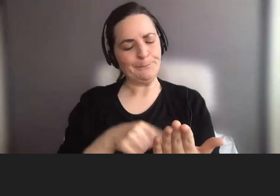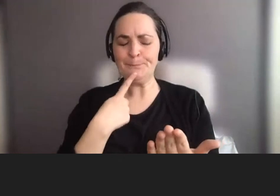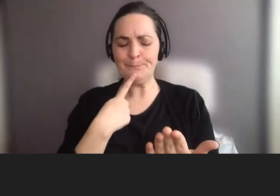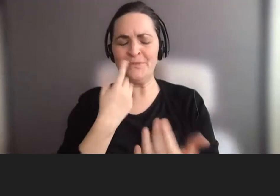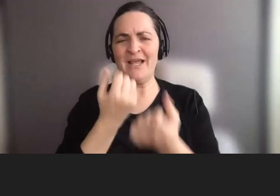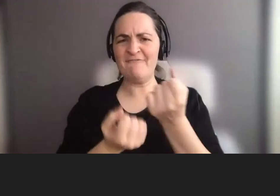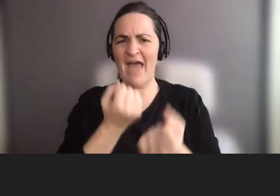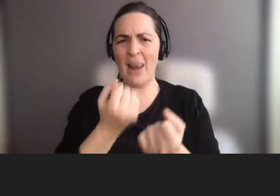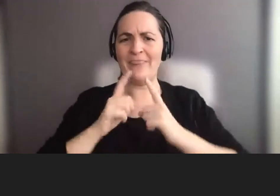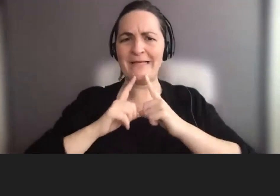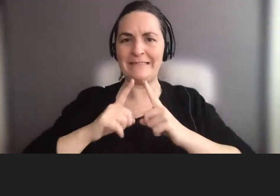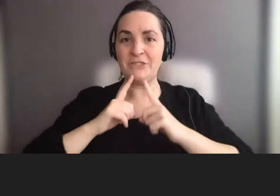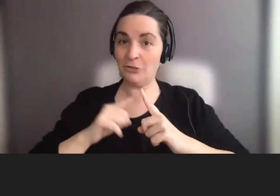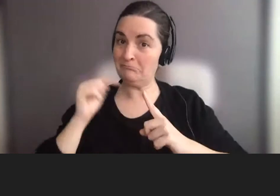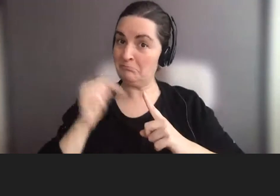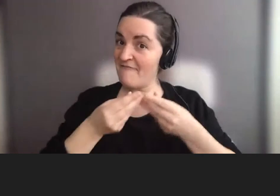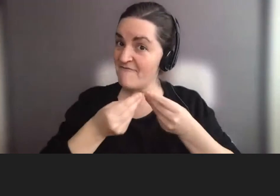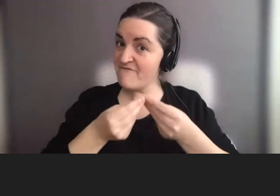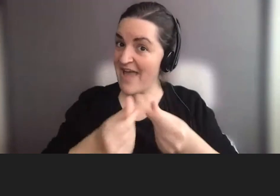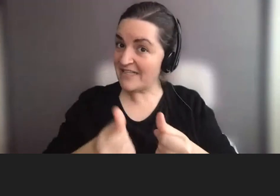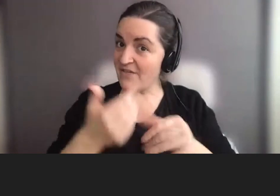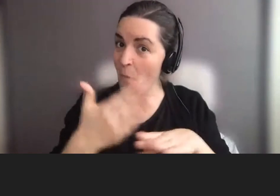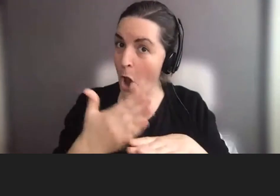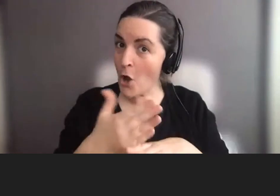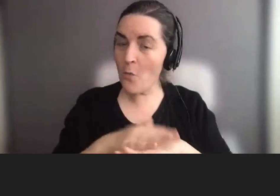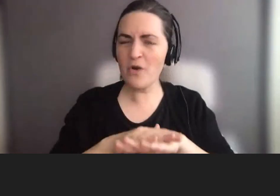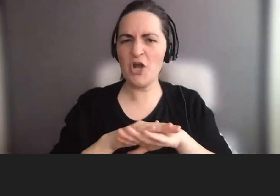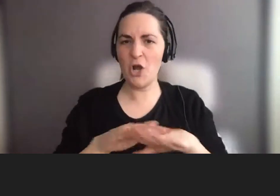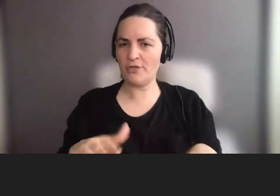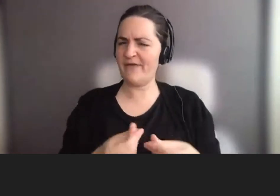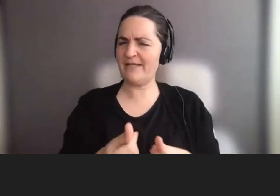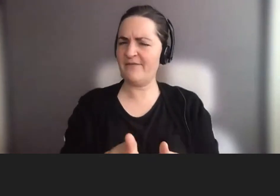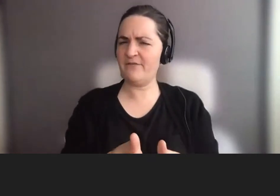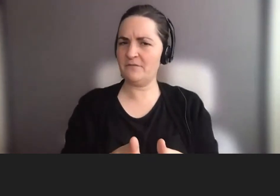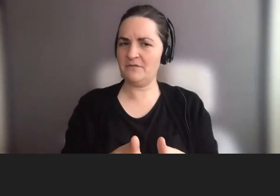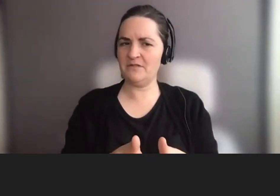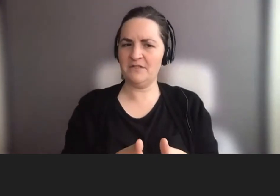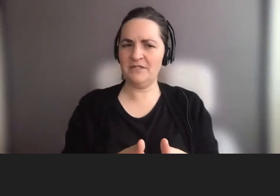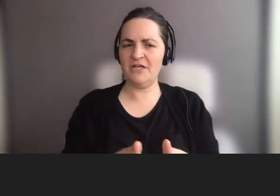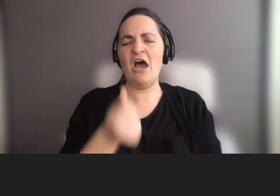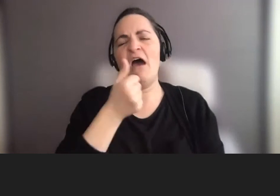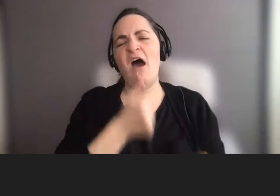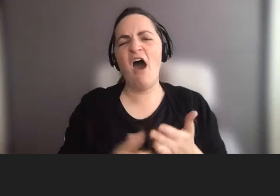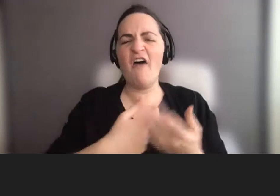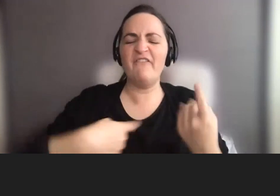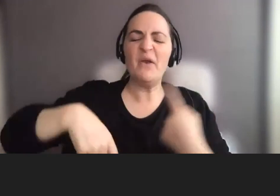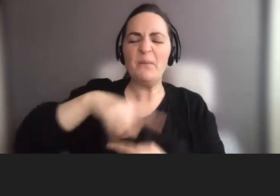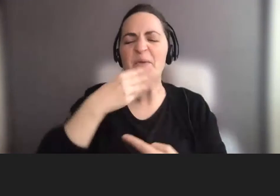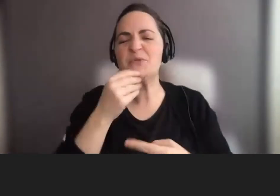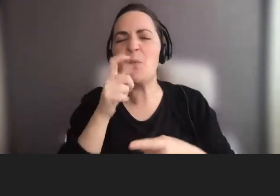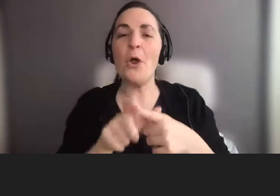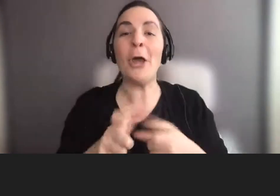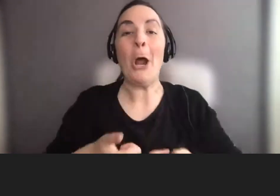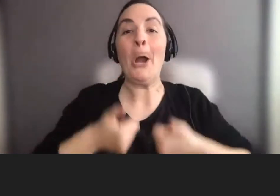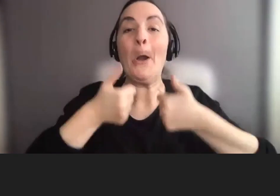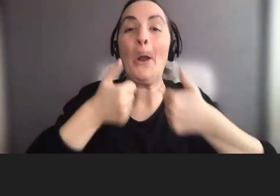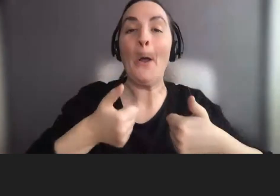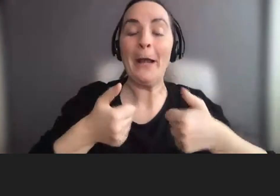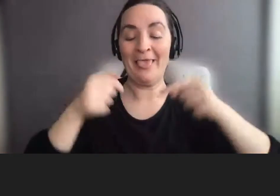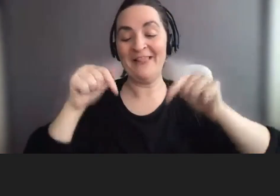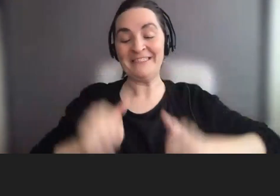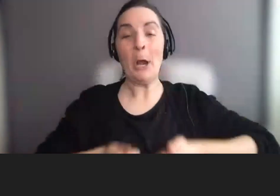evaluate something. We tend to use the word good. That's where it gets in a bit of a muddle. You know, is this a good